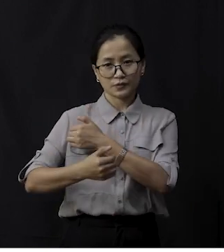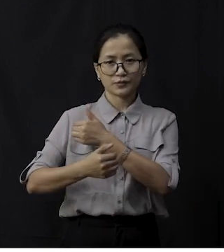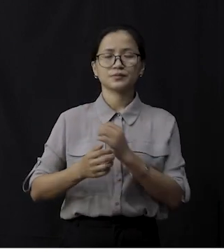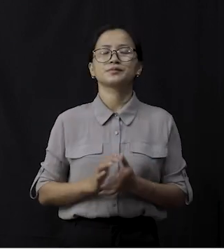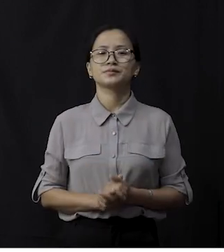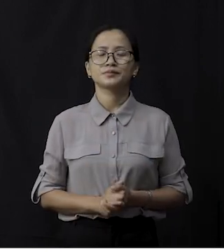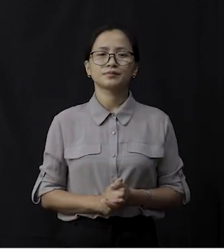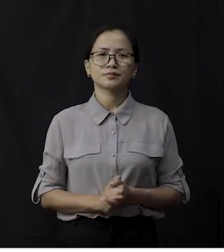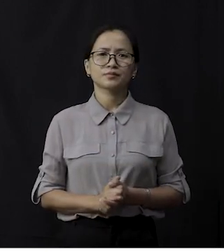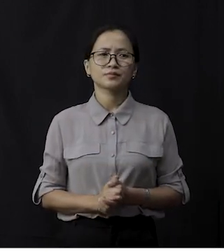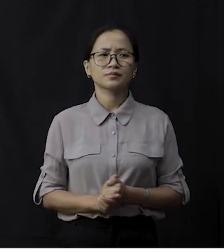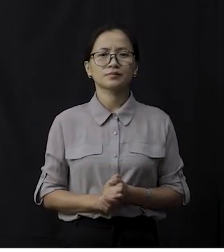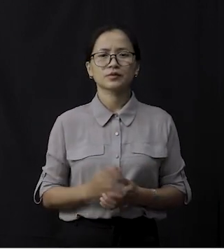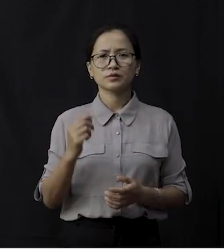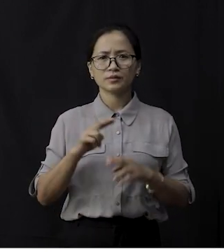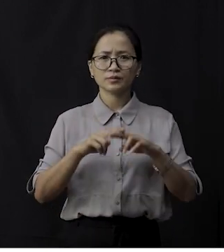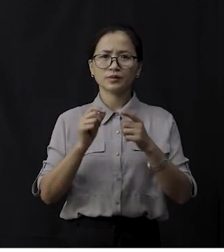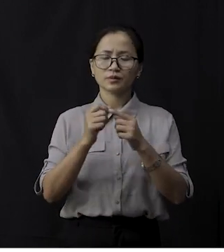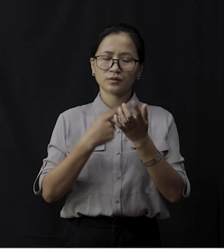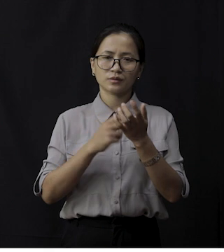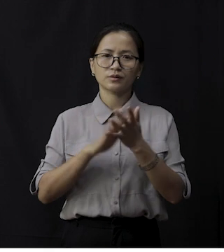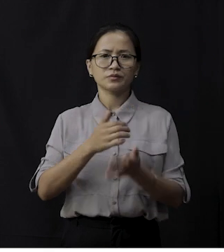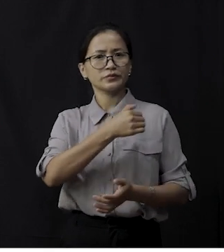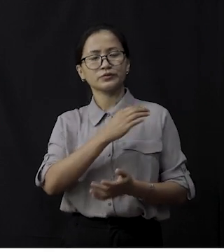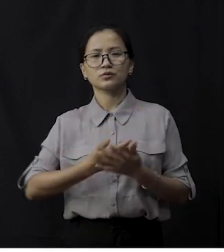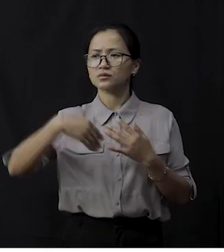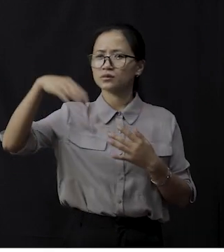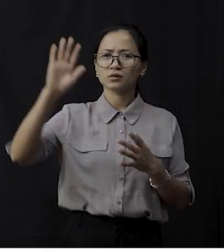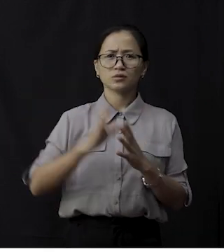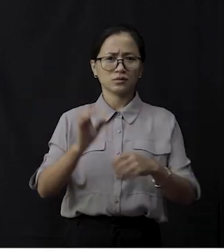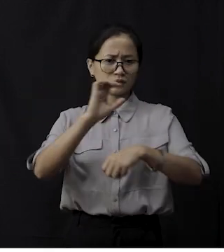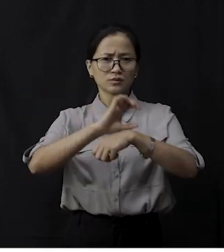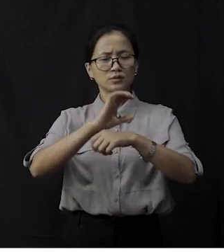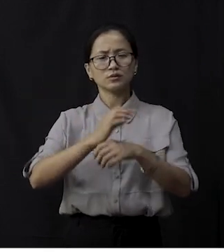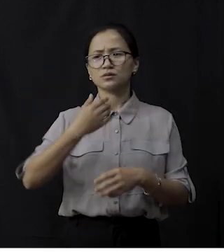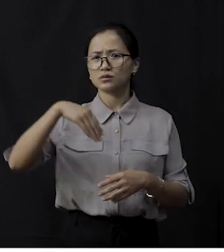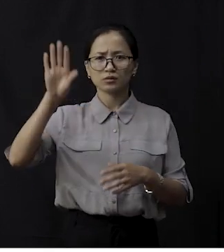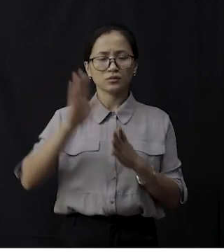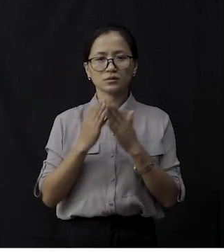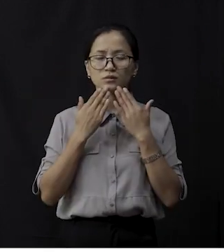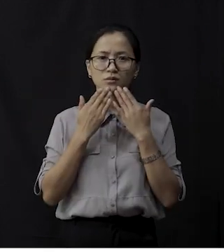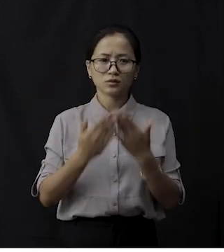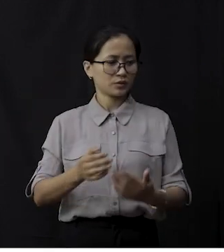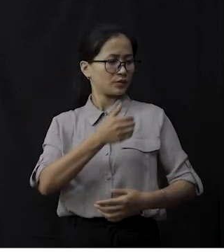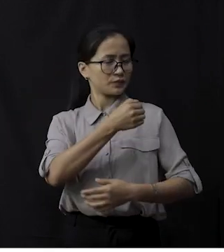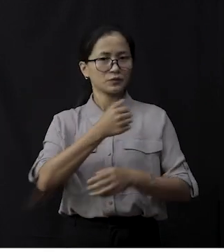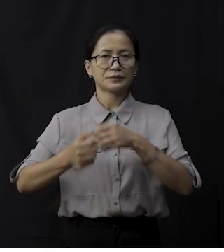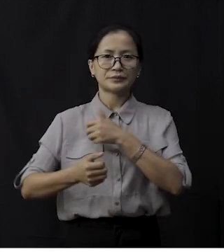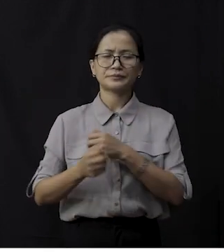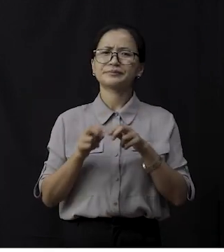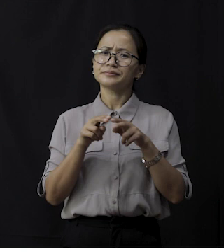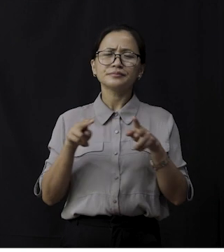Perfumes, right? The perfumes that you use, okay, while going to church, while going out, while going to school, you just spray your body spray